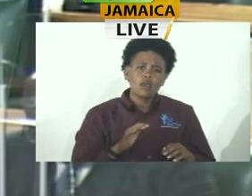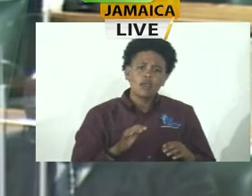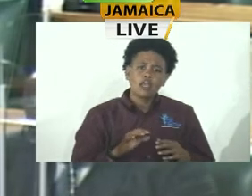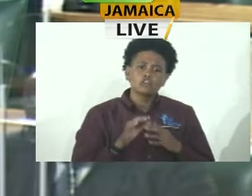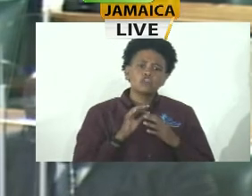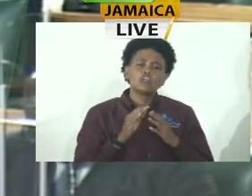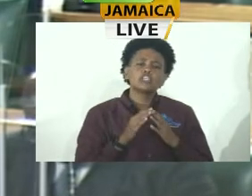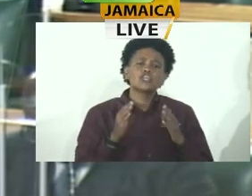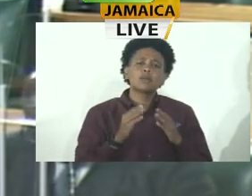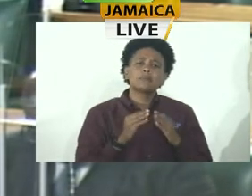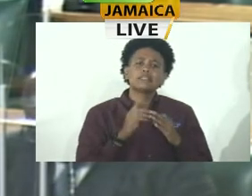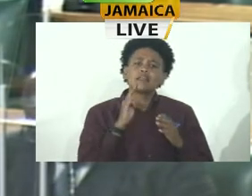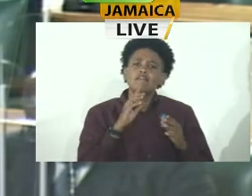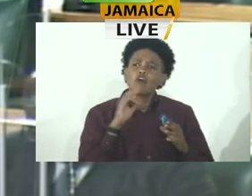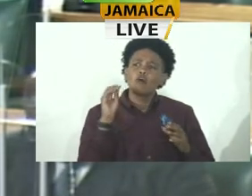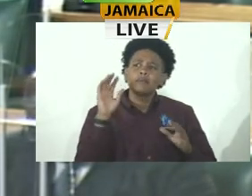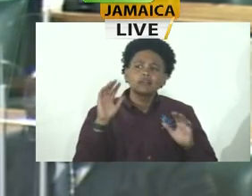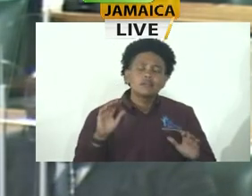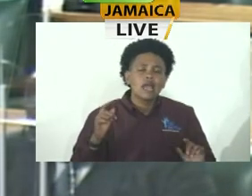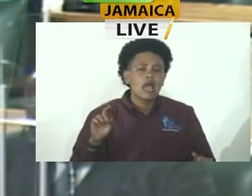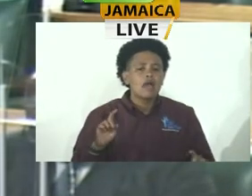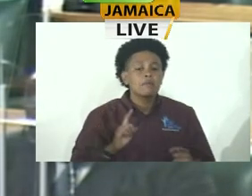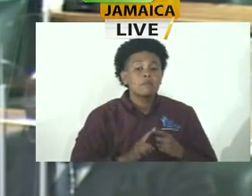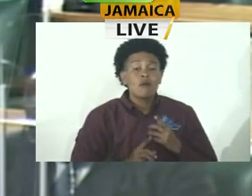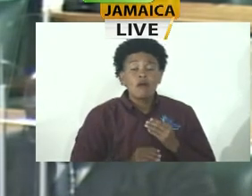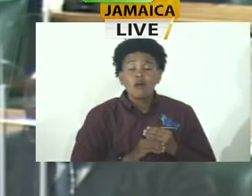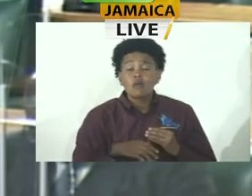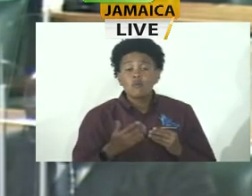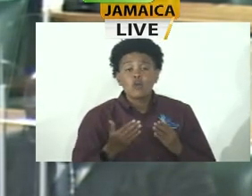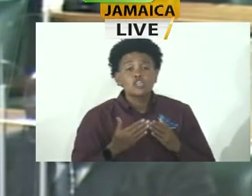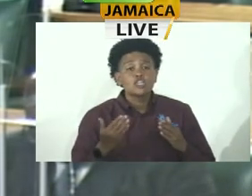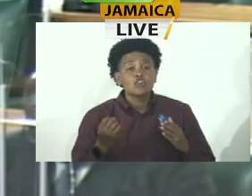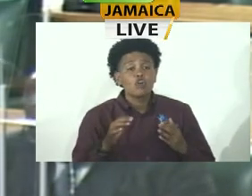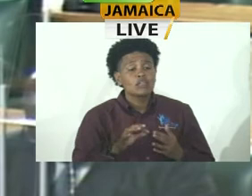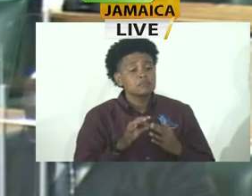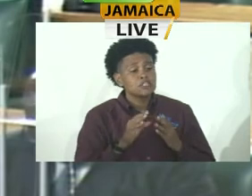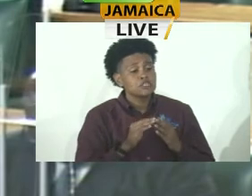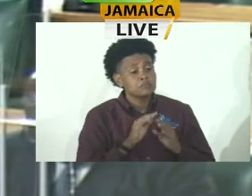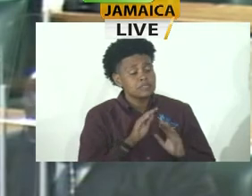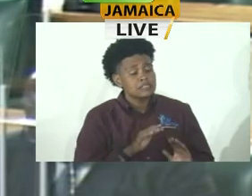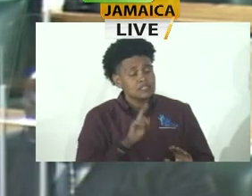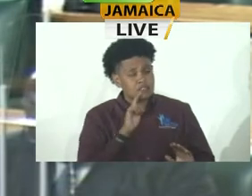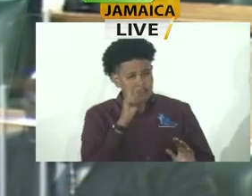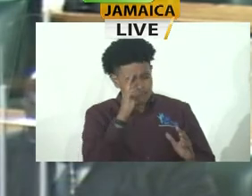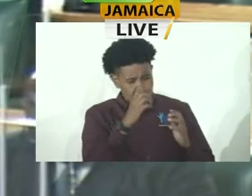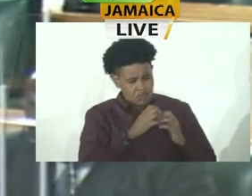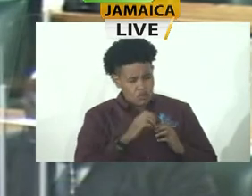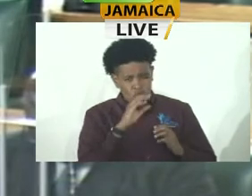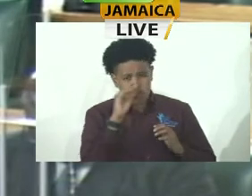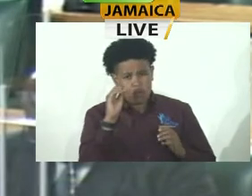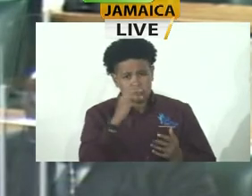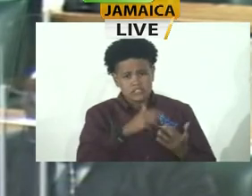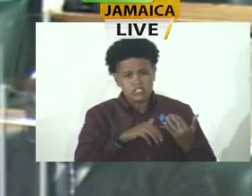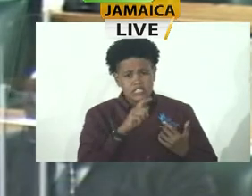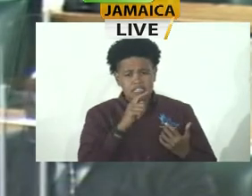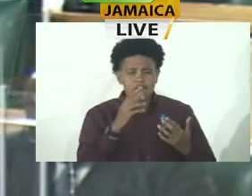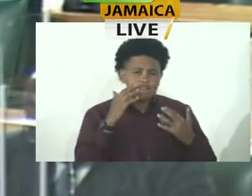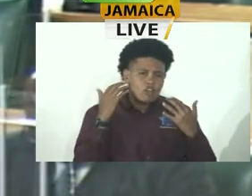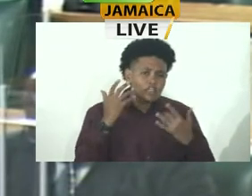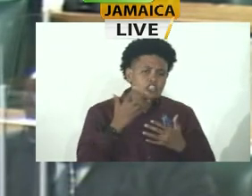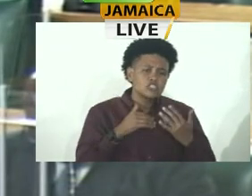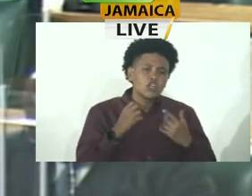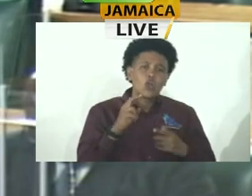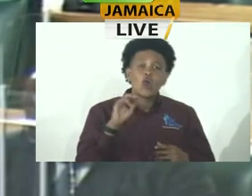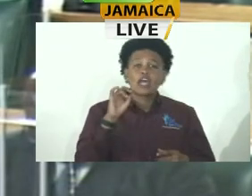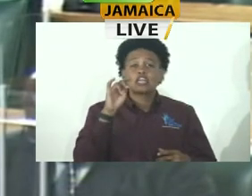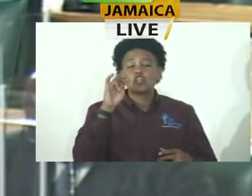companies and general or special meetings of cooperative societies friendly societies or industrial or provident